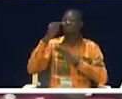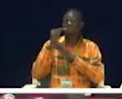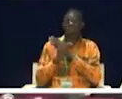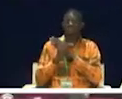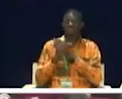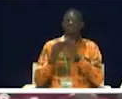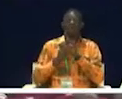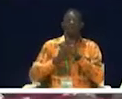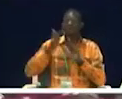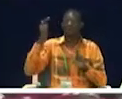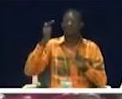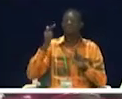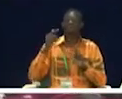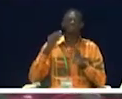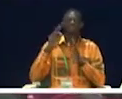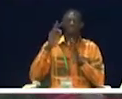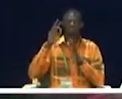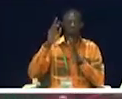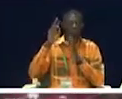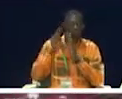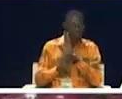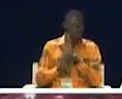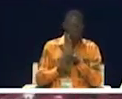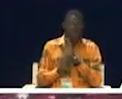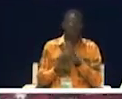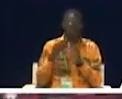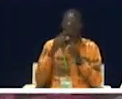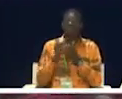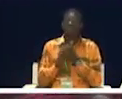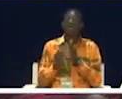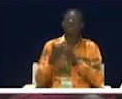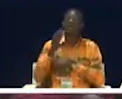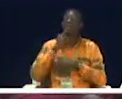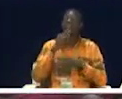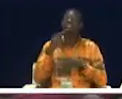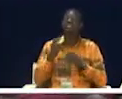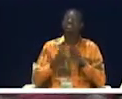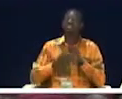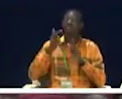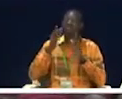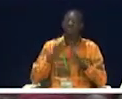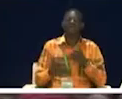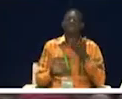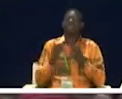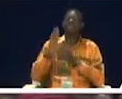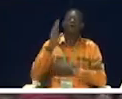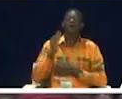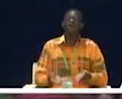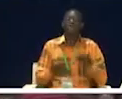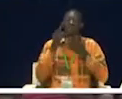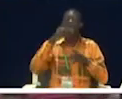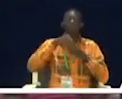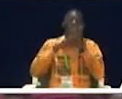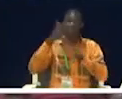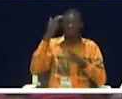When you check his life, you understand that God is a lifter. May God lift up somebody